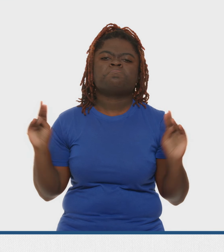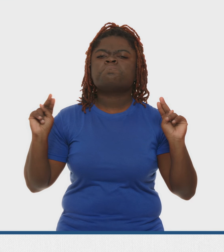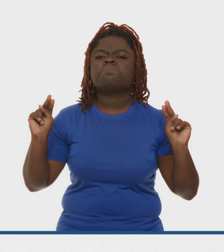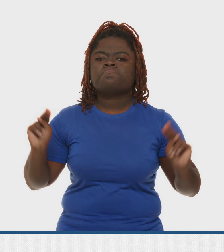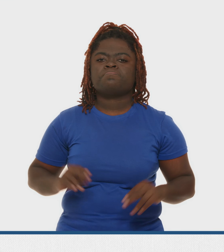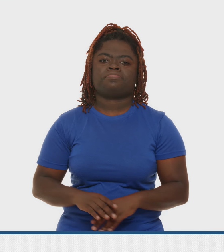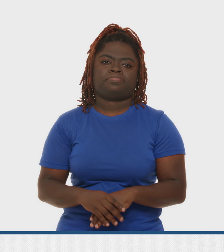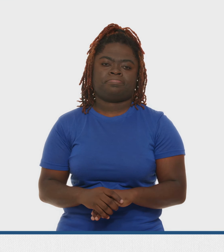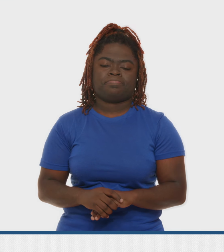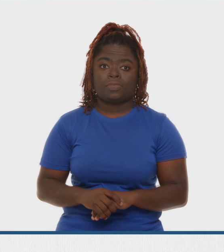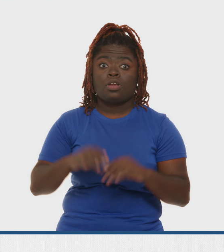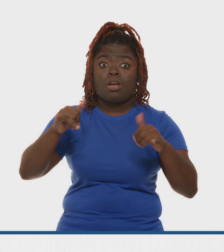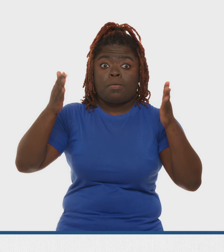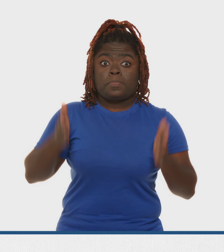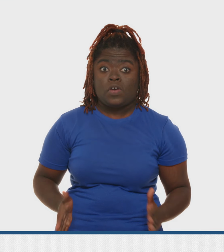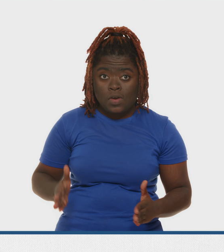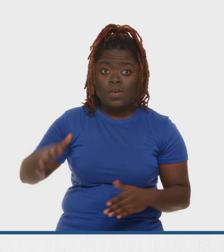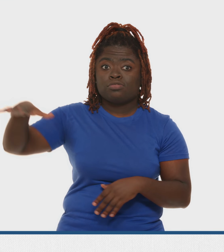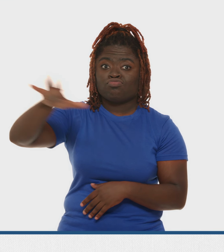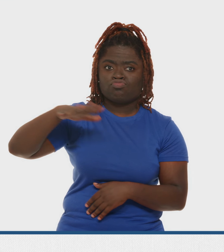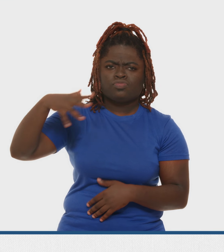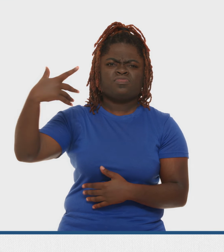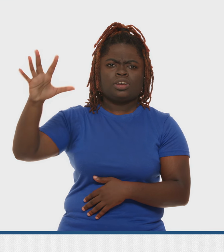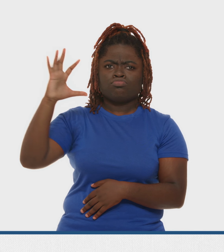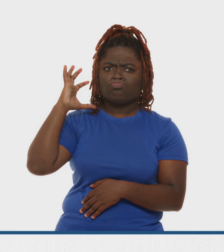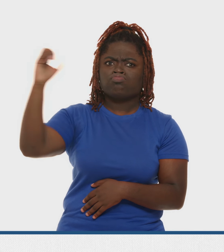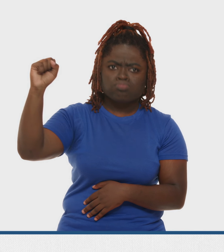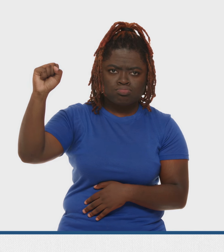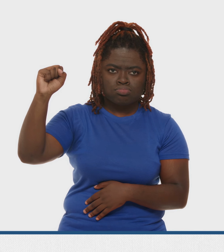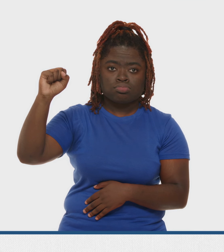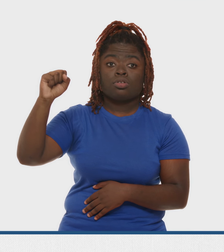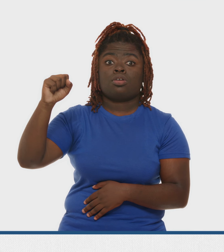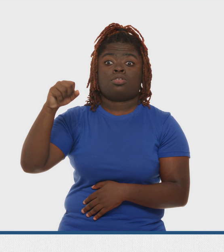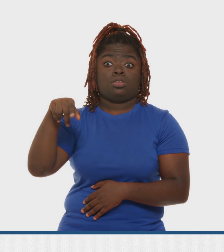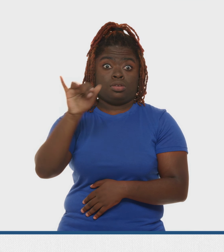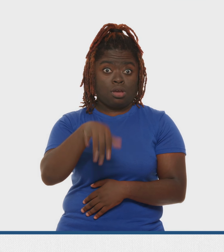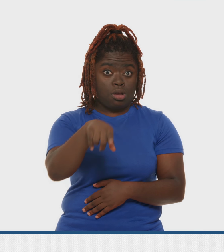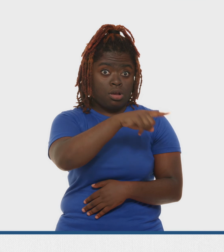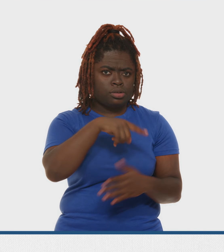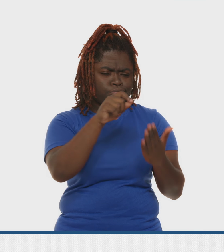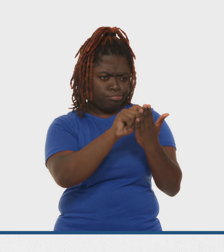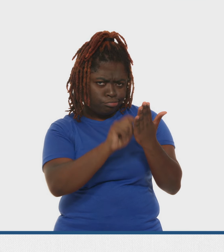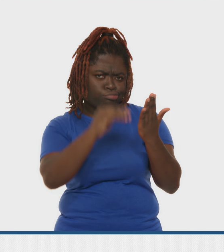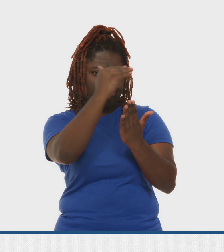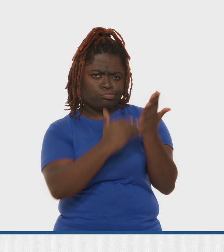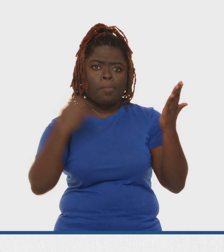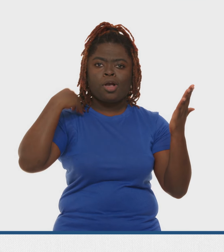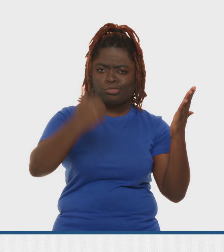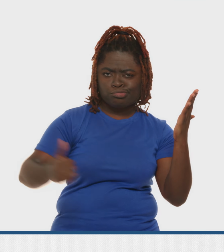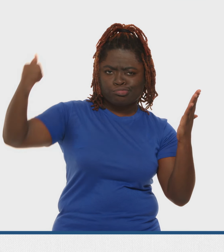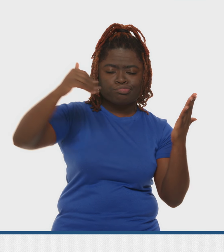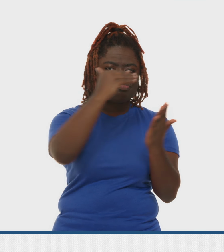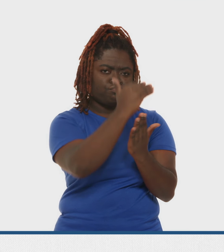and indoor agents. Step 8. The elector leaves the polling station. The presiding officer